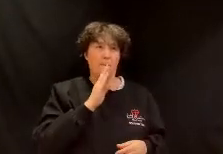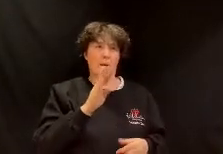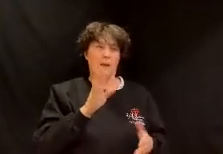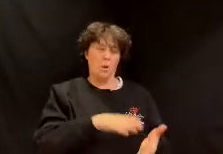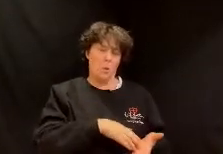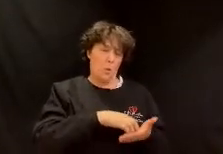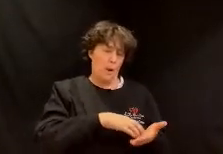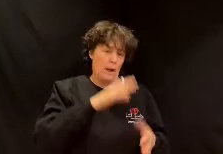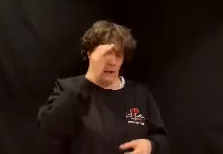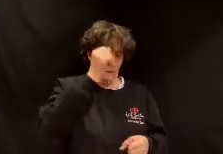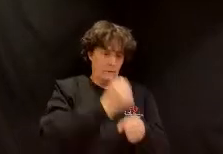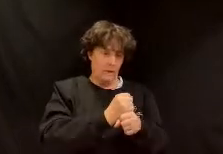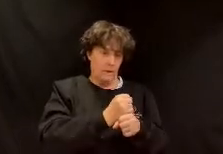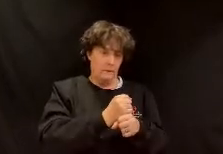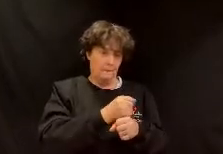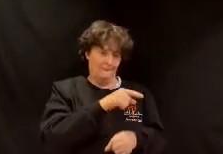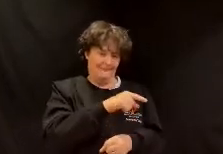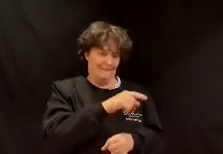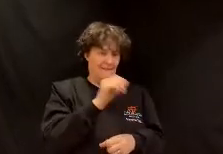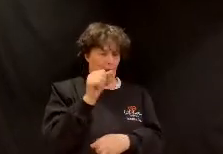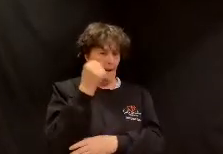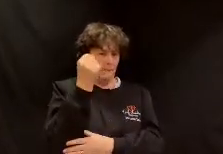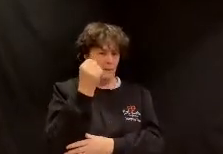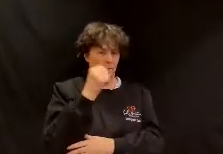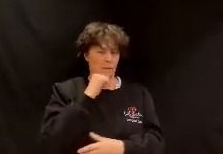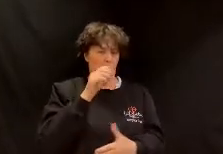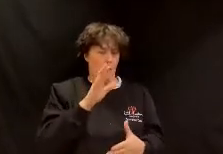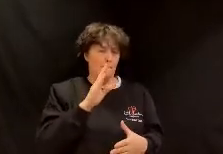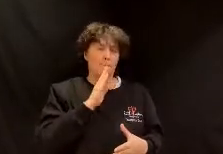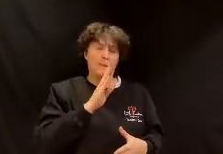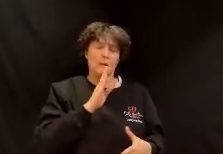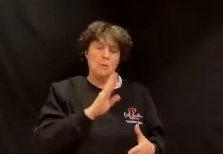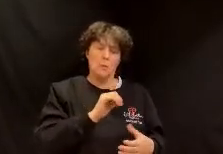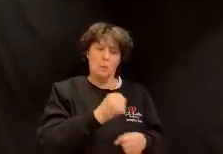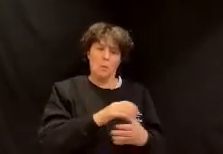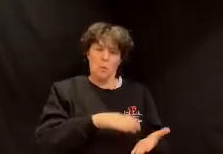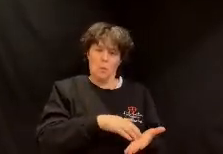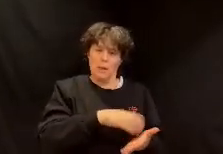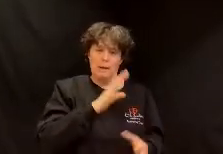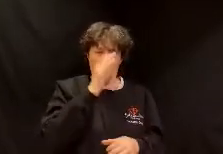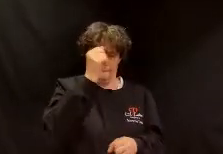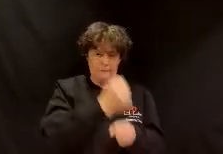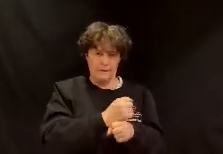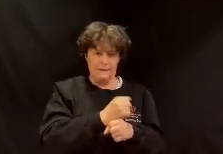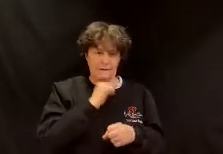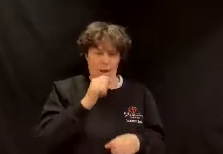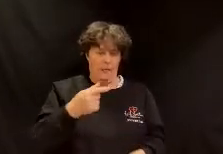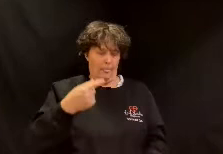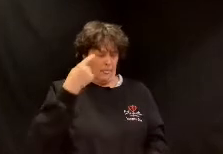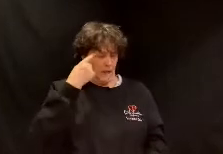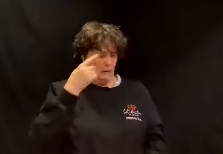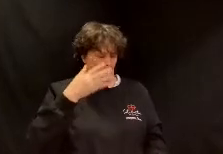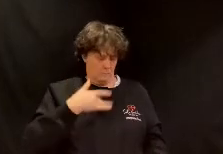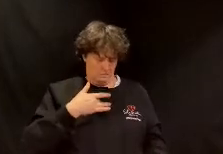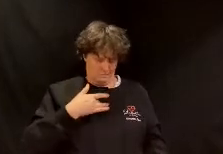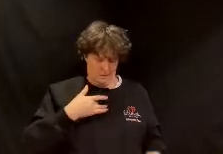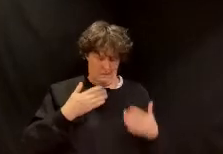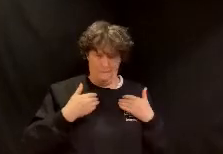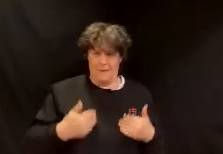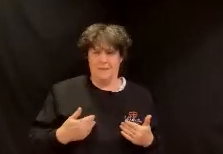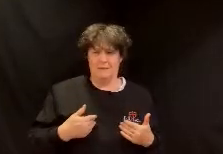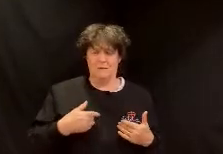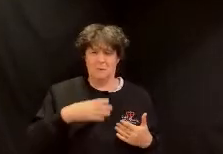And not being weak in faith, talking about Abraham, and not being weak in faith, he did not consider his own body already dead, since he was